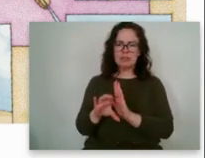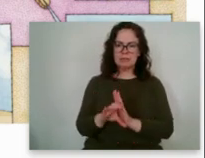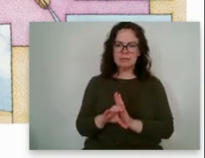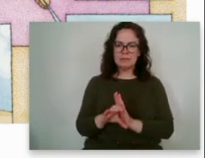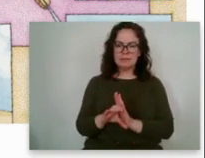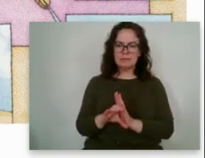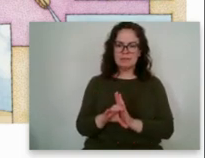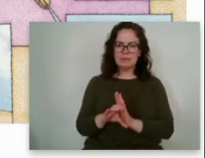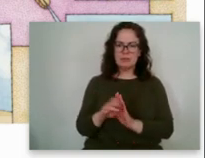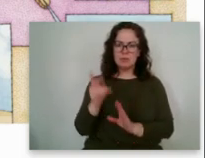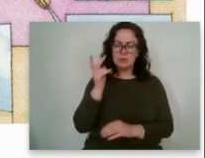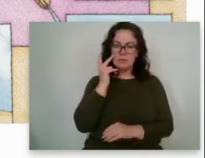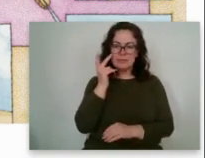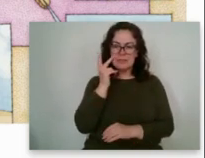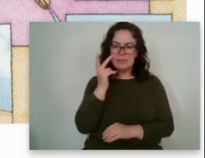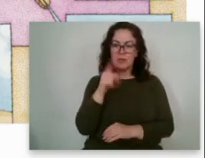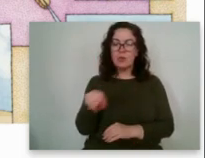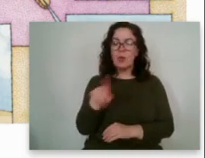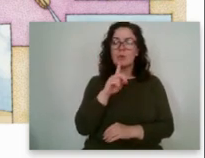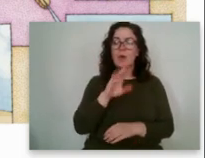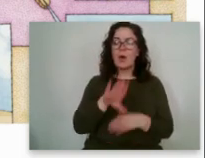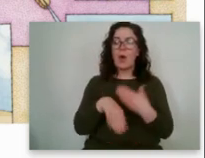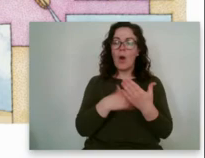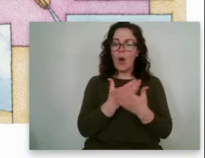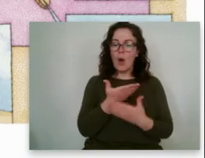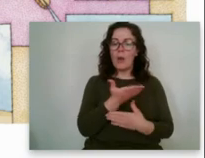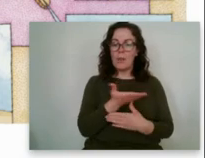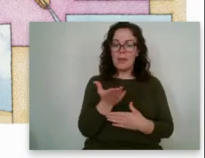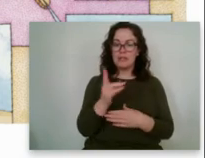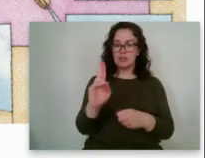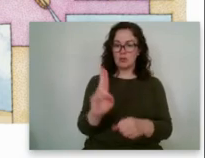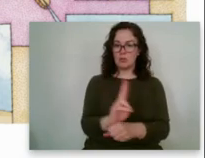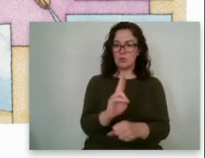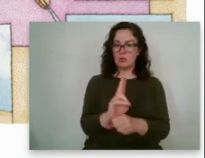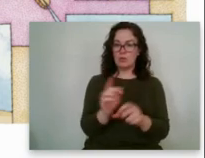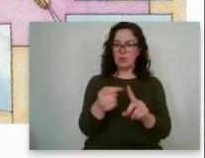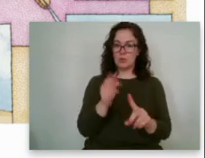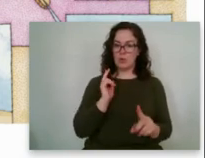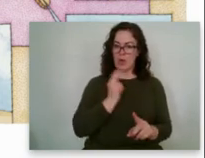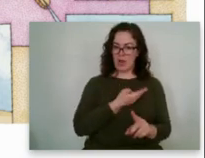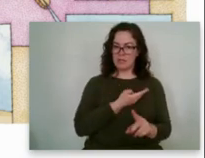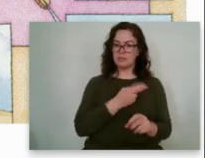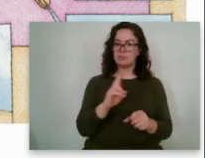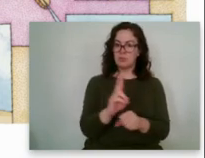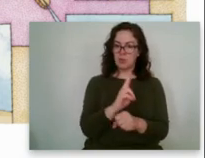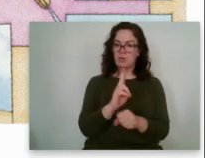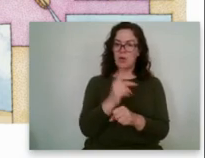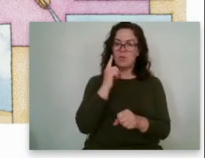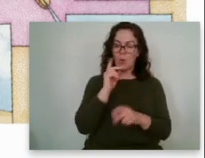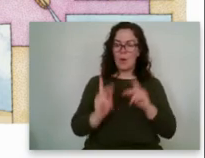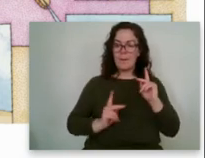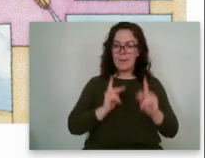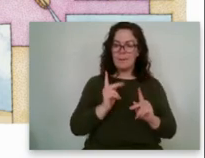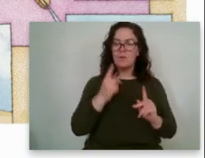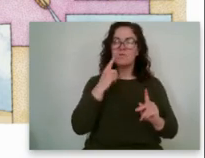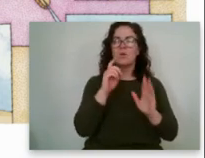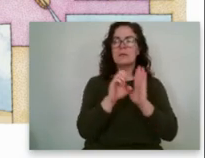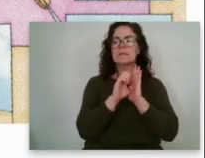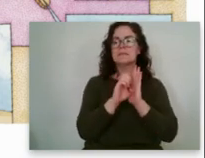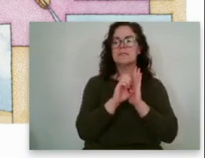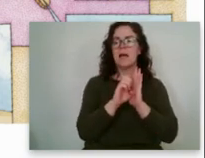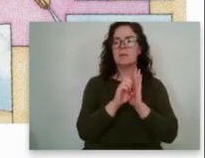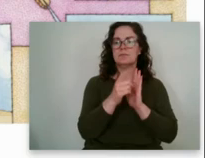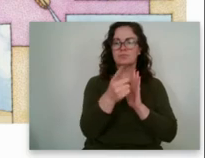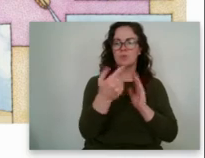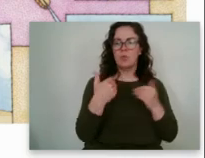boxes, those are all things that are useful to us, useful to people. So for example,